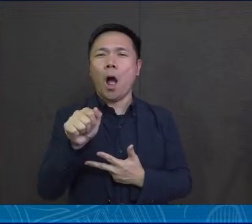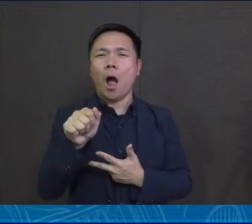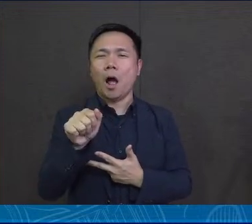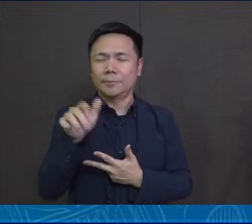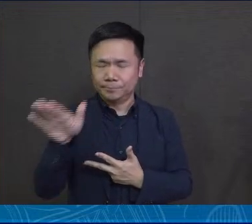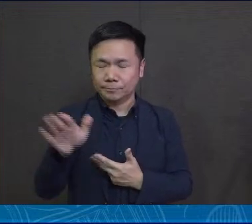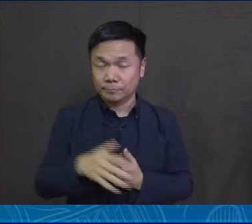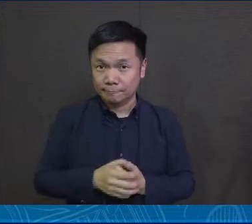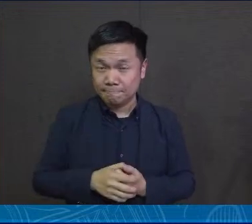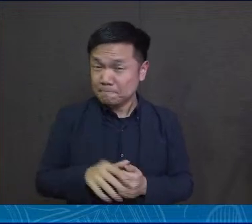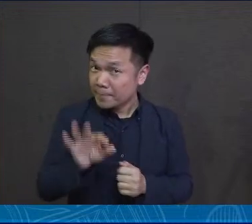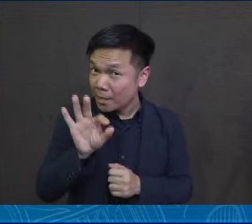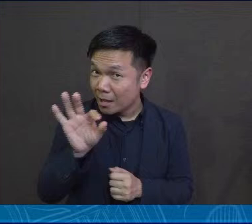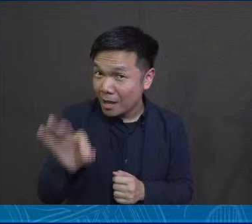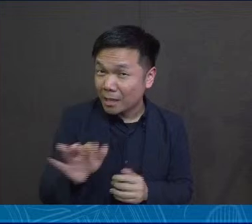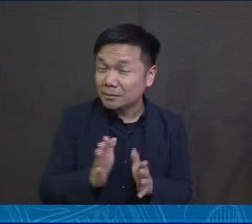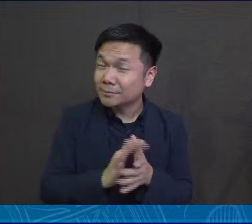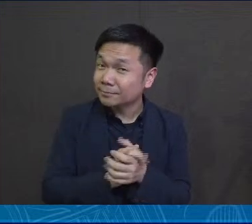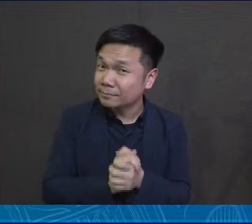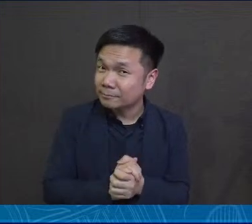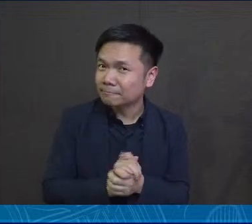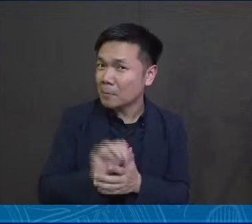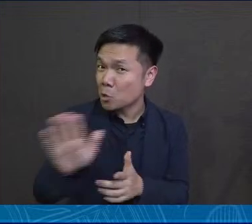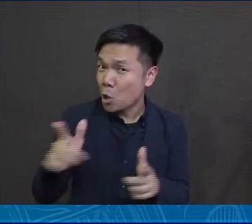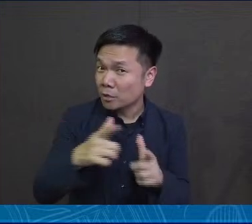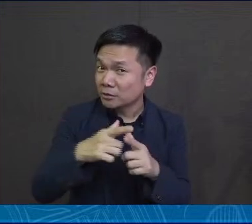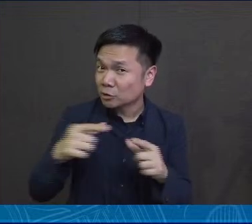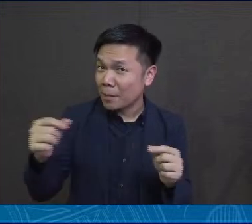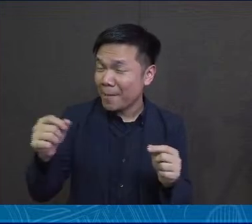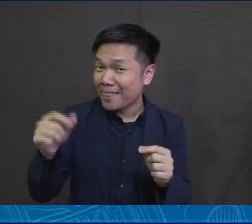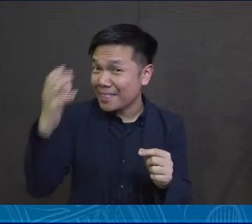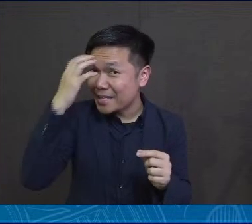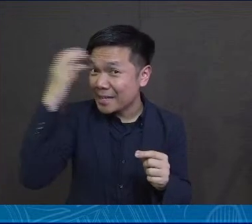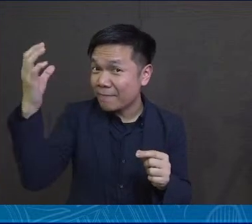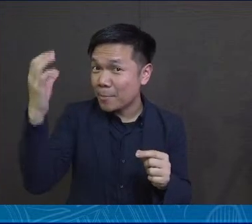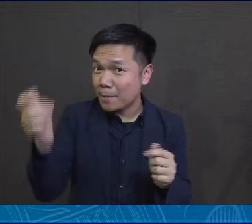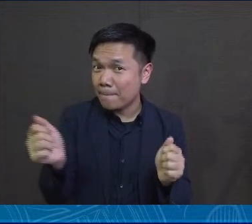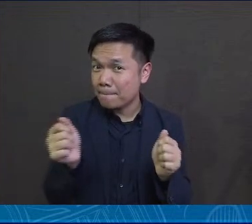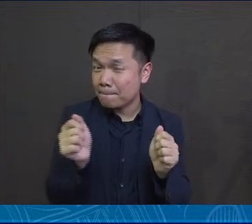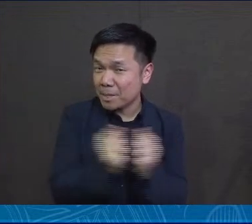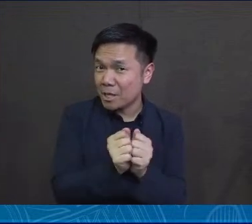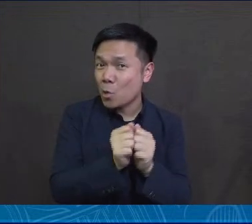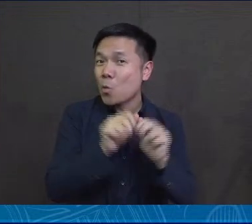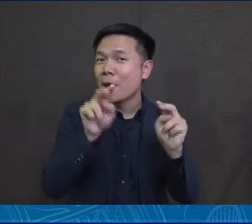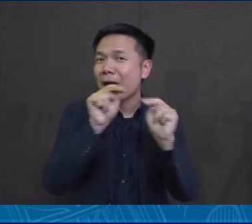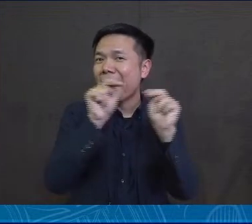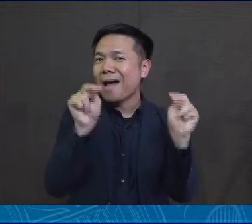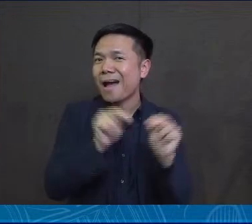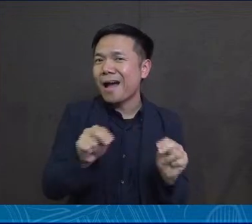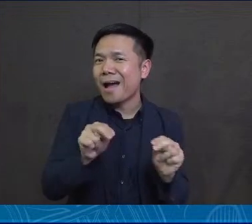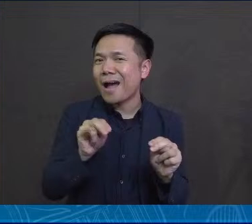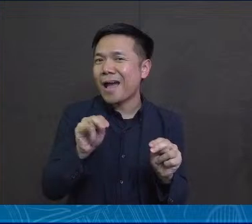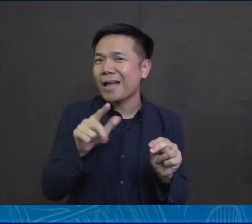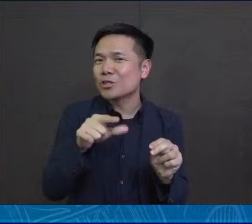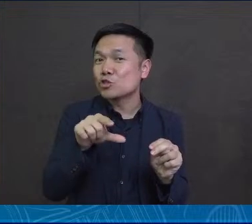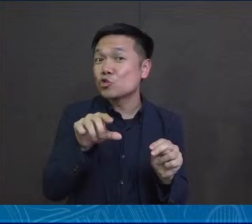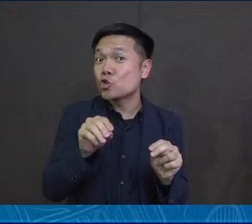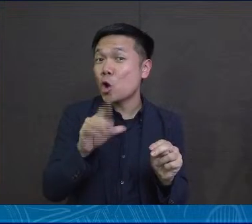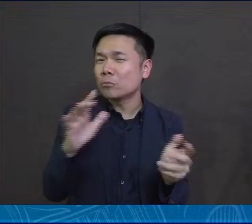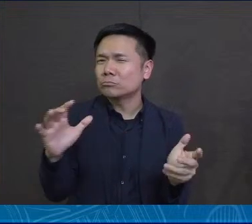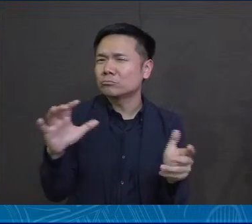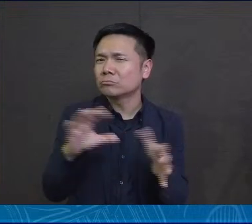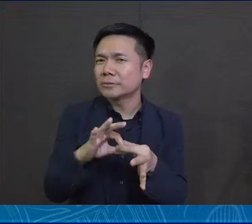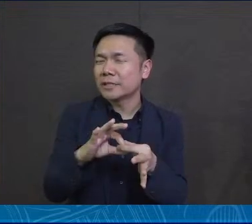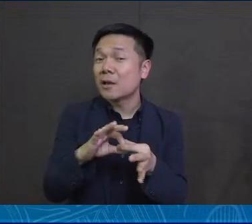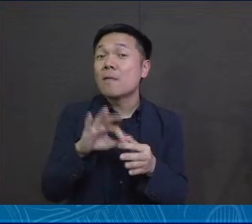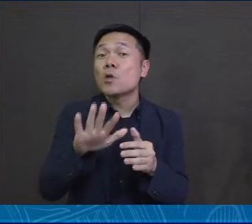extensive experience in both the Japanese government and international organizations, how do you see the role of data